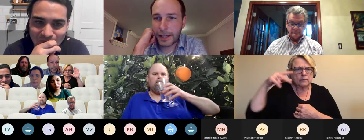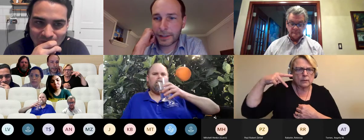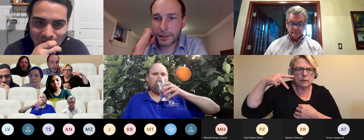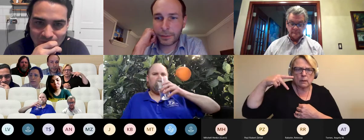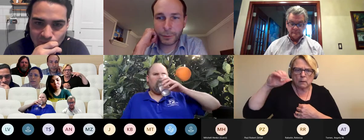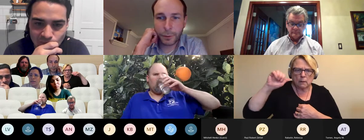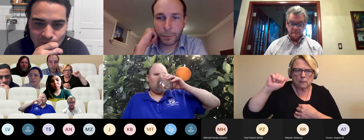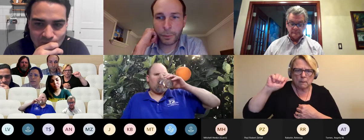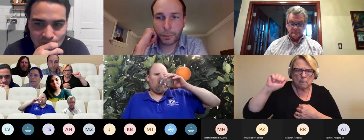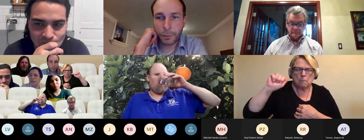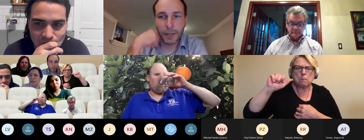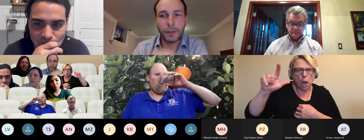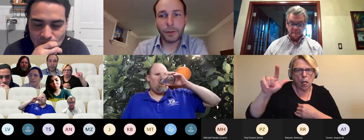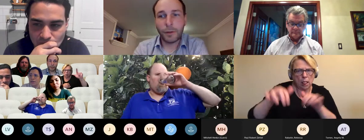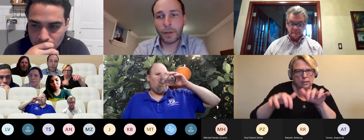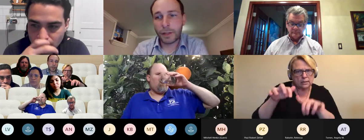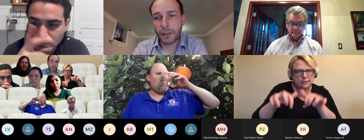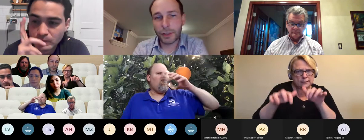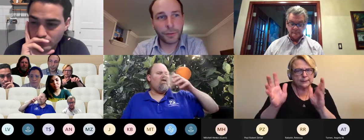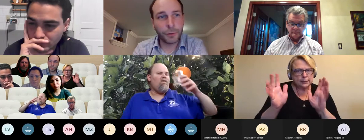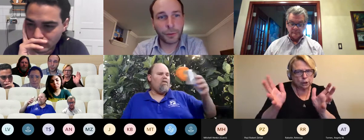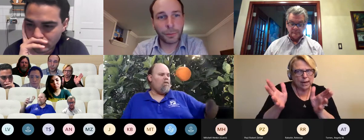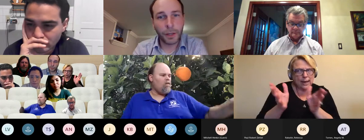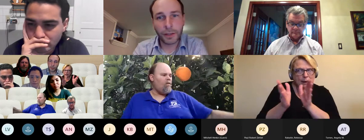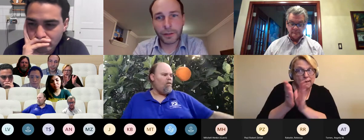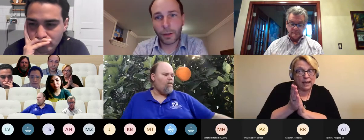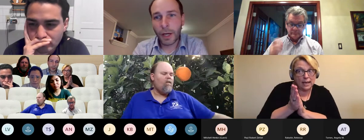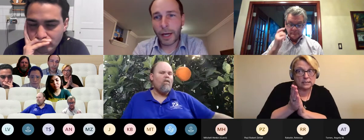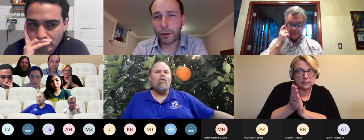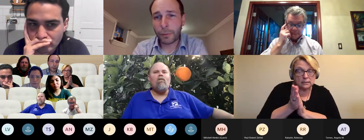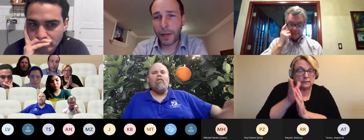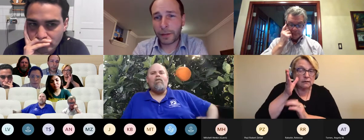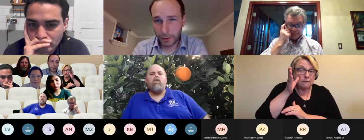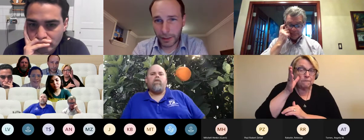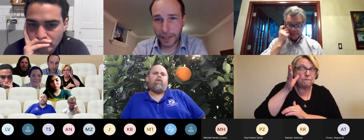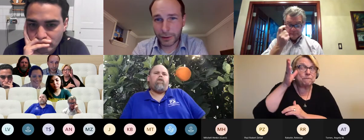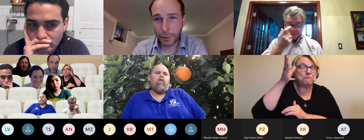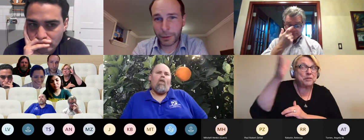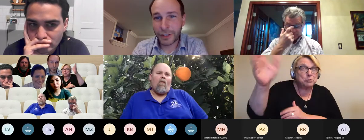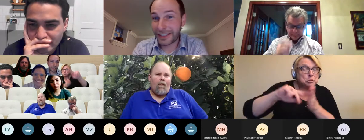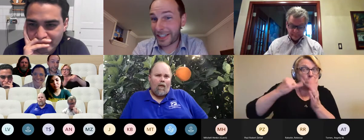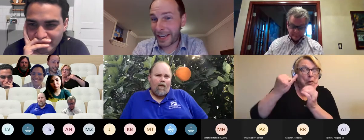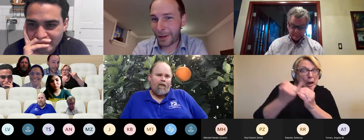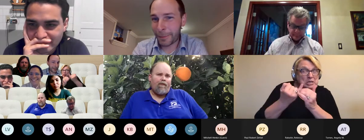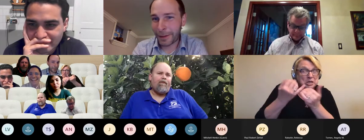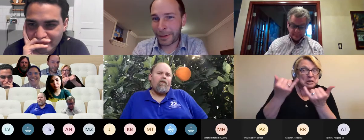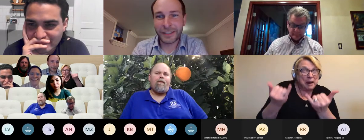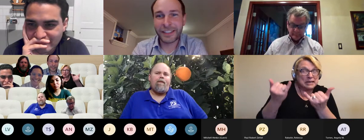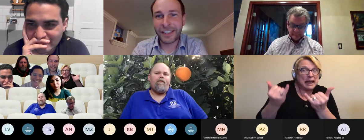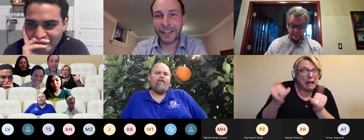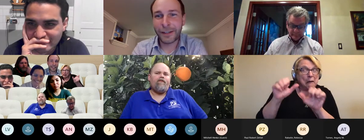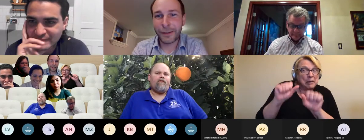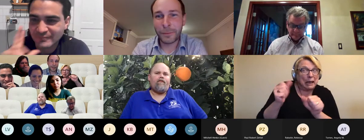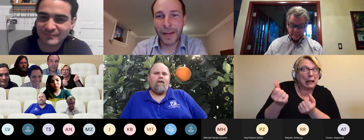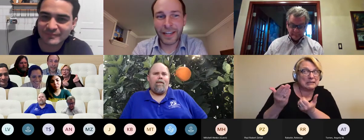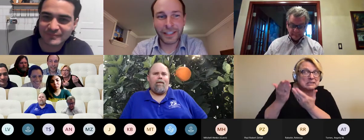the chat asked if this was an appropriate time to suggest a future project. So I don't know if that connects to what you just said